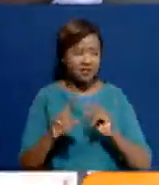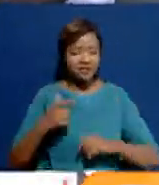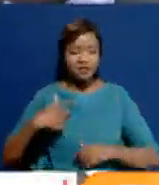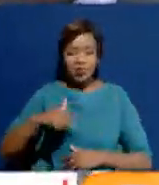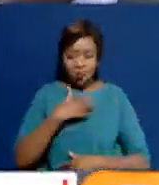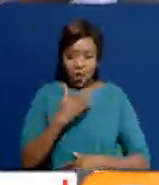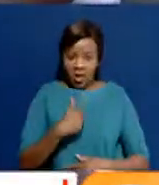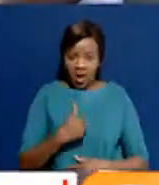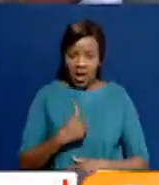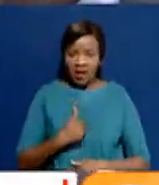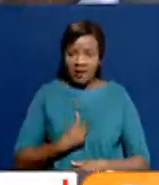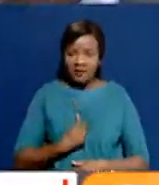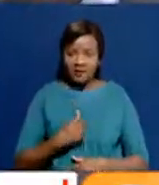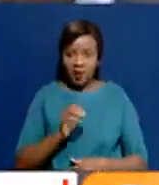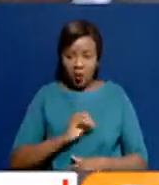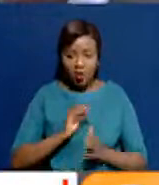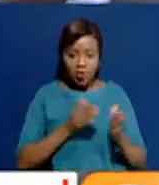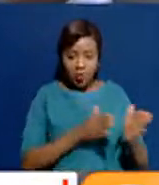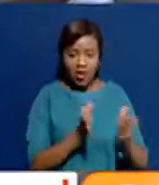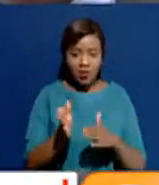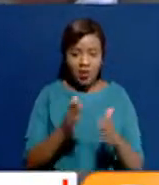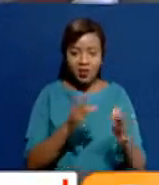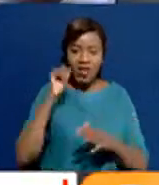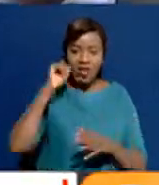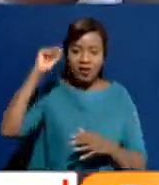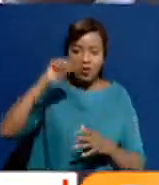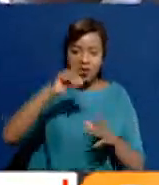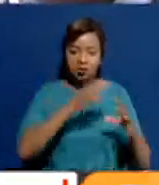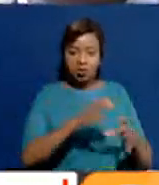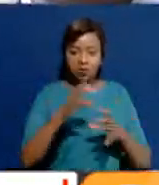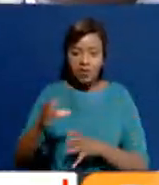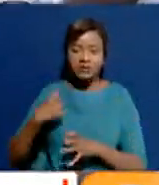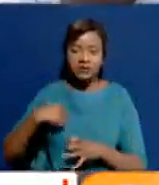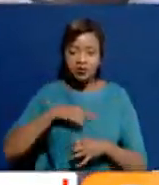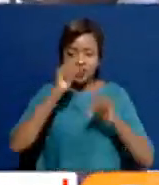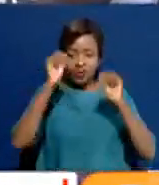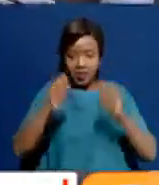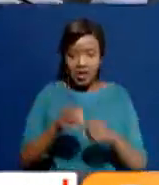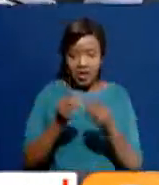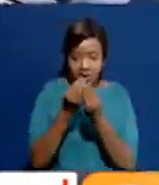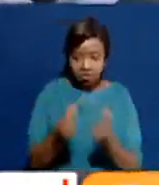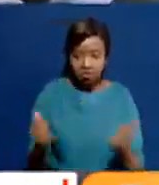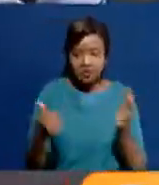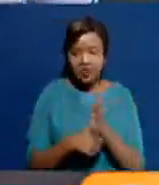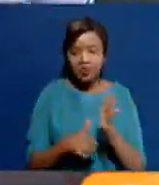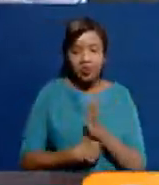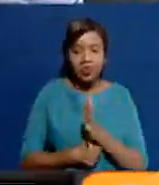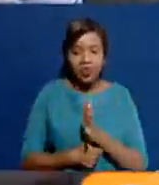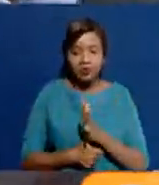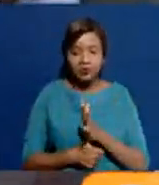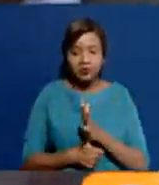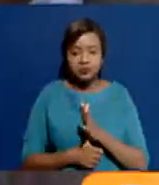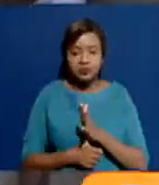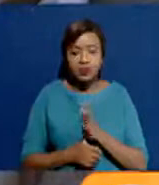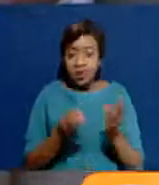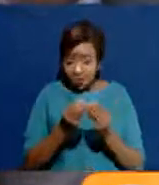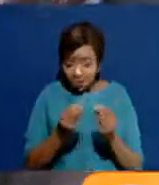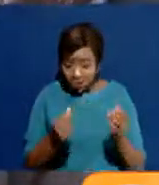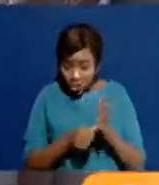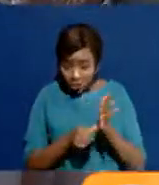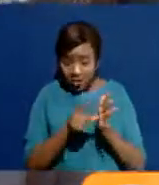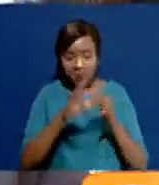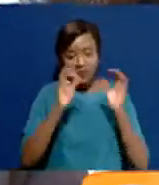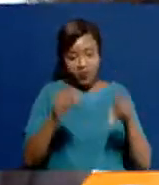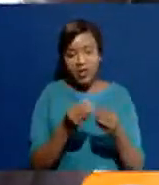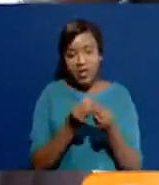mechanisms as a political party with which to solve our problems, and we shall solve them. And we shall